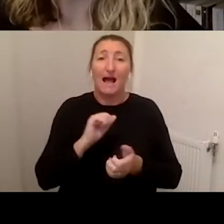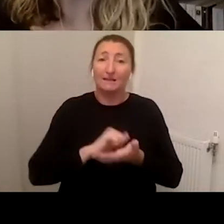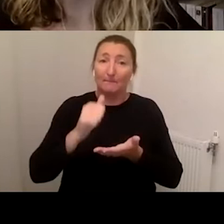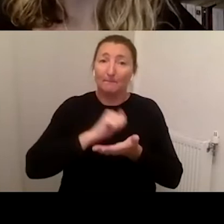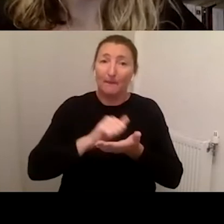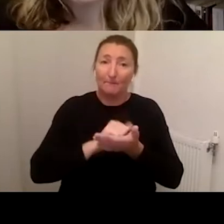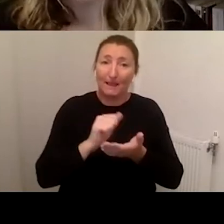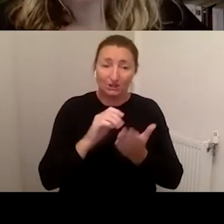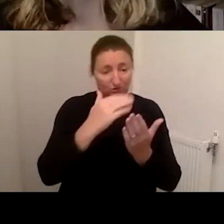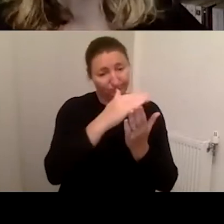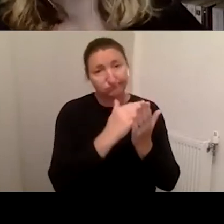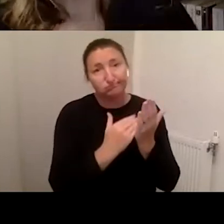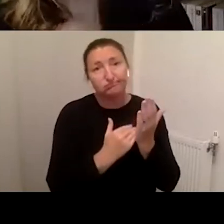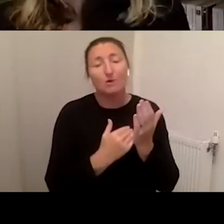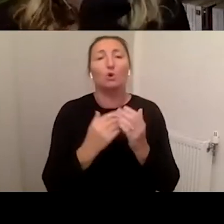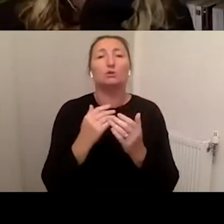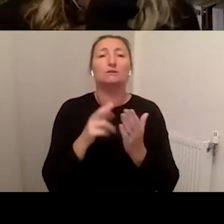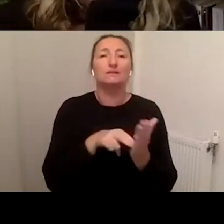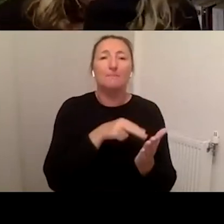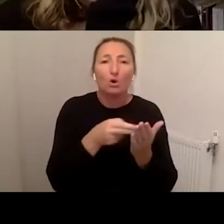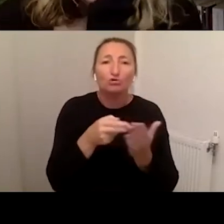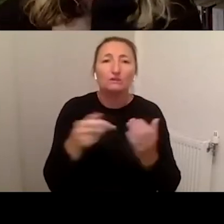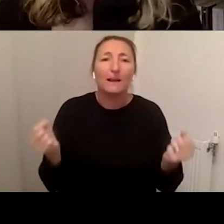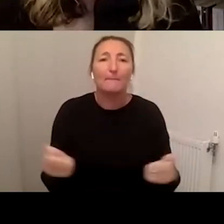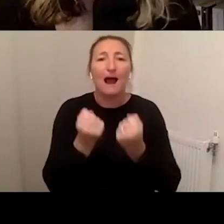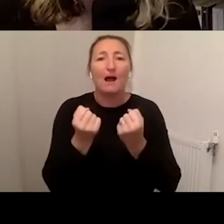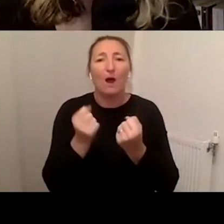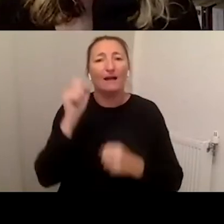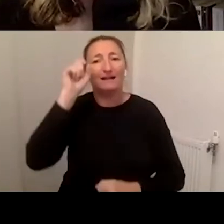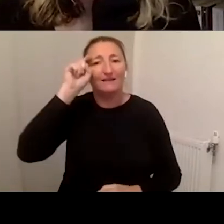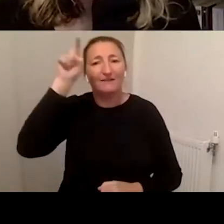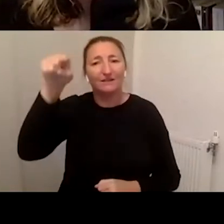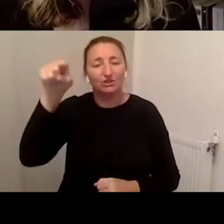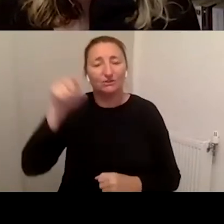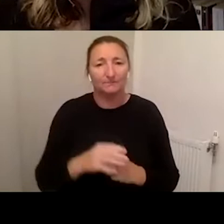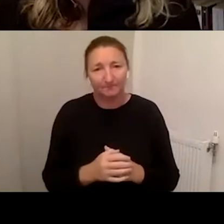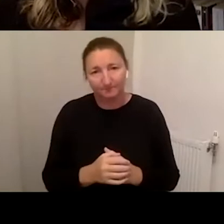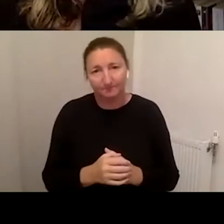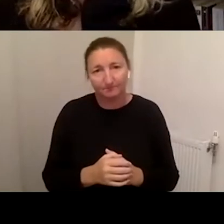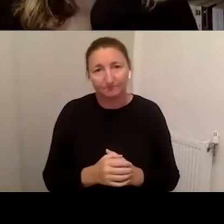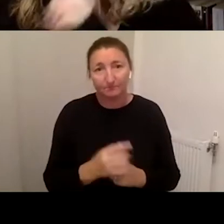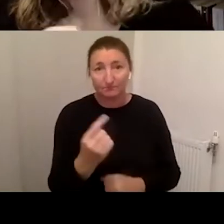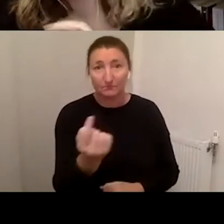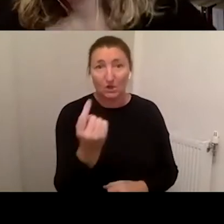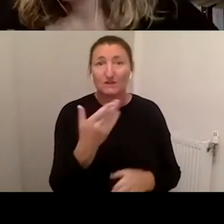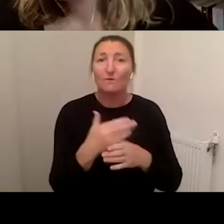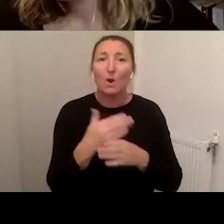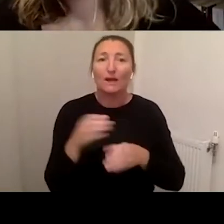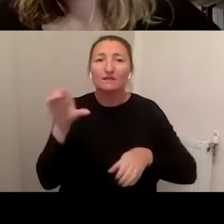issues of democracy, power and uncertainty in science and innovation. Certainly when I was working in science technology policies, if